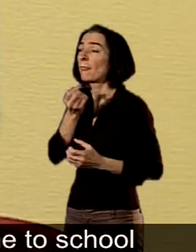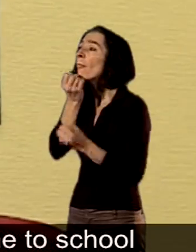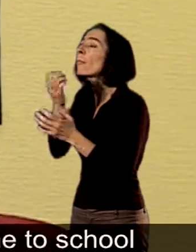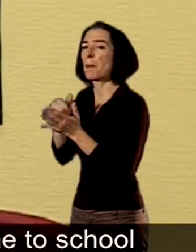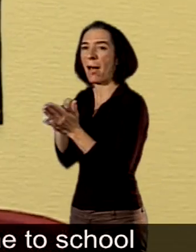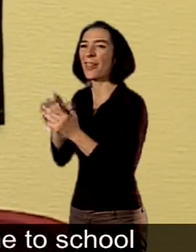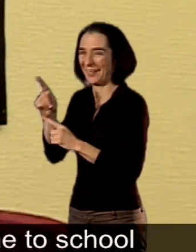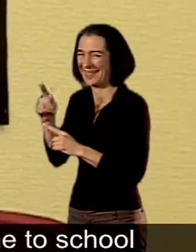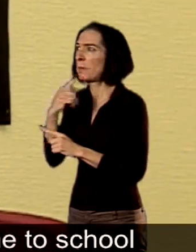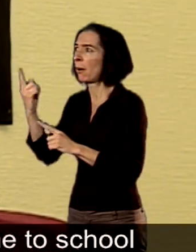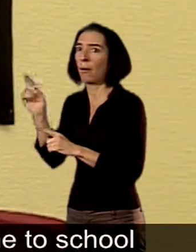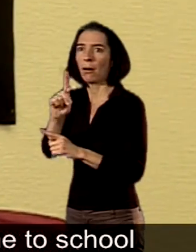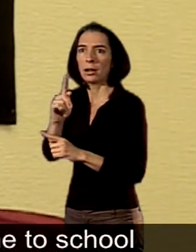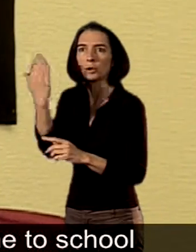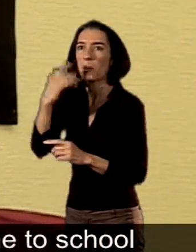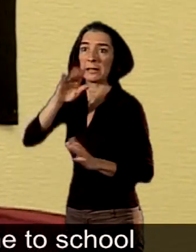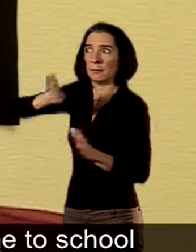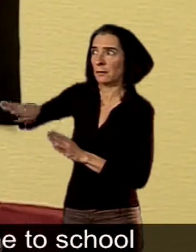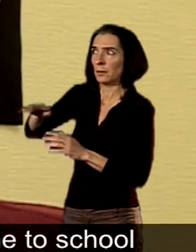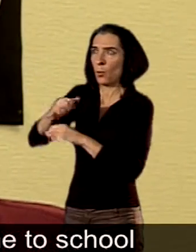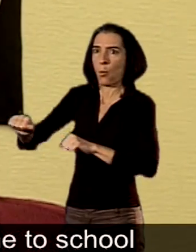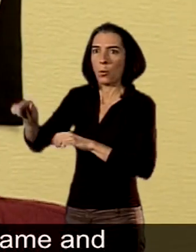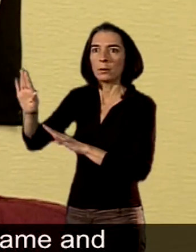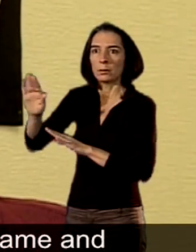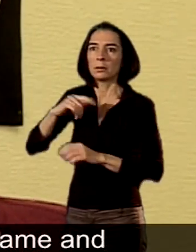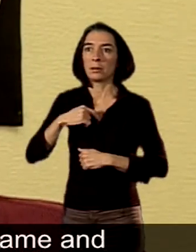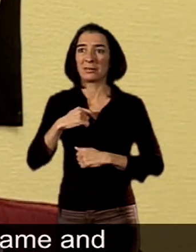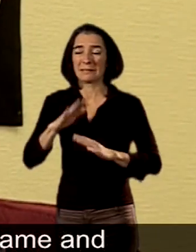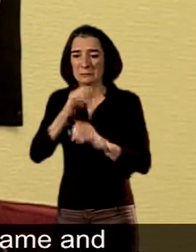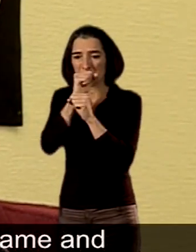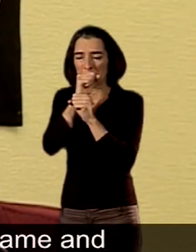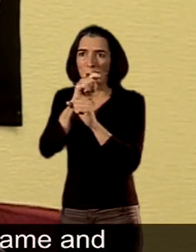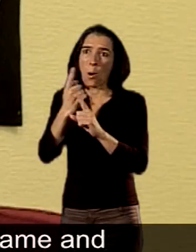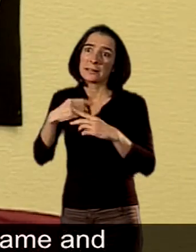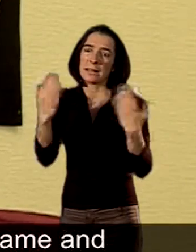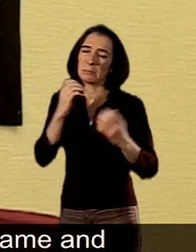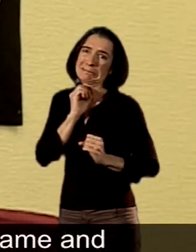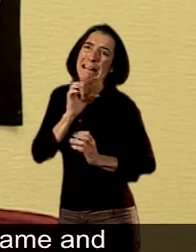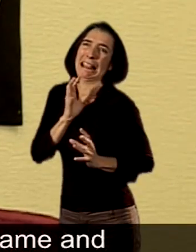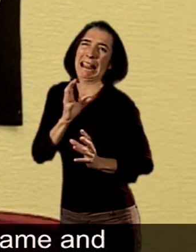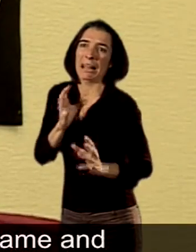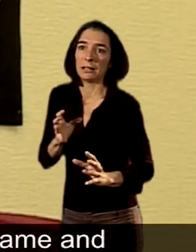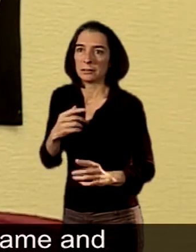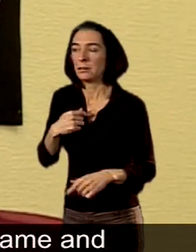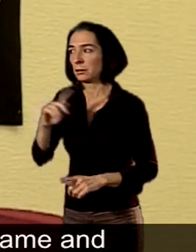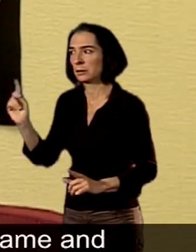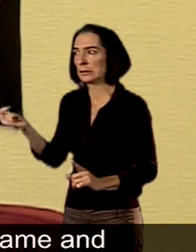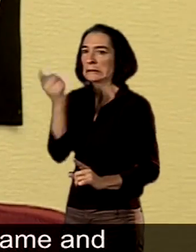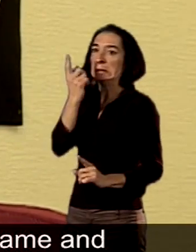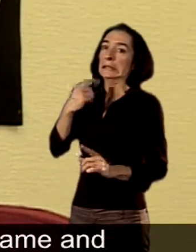come to school either. But there was one day where I just couldn't take it anymore, and then Yasmin came and talked to me.